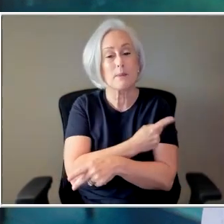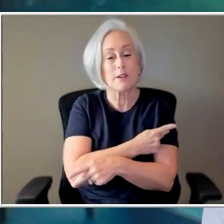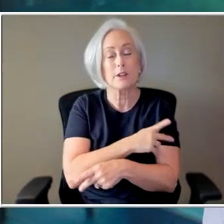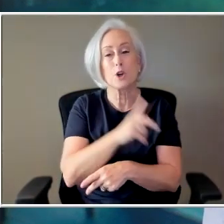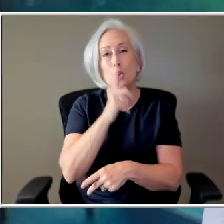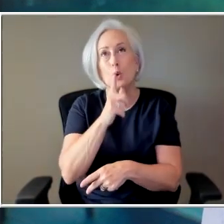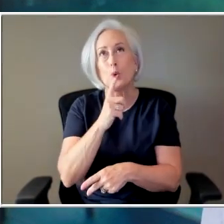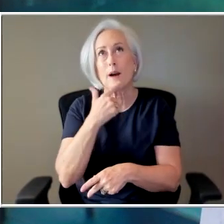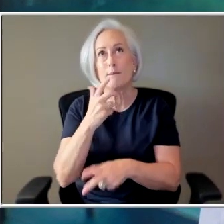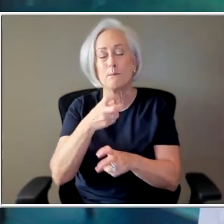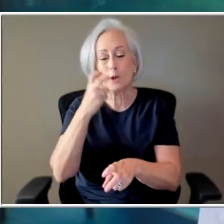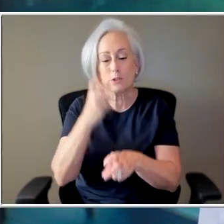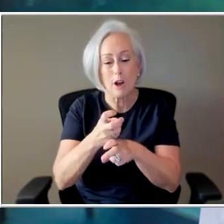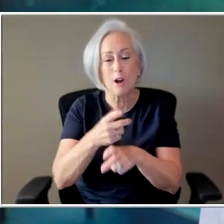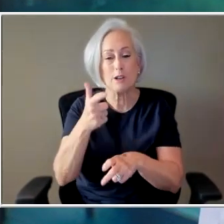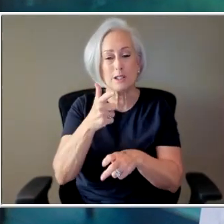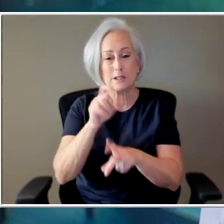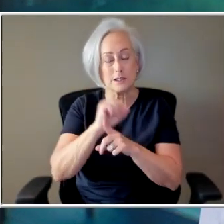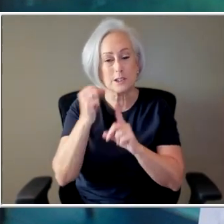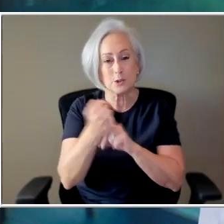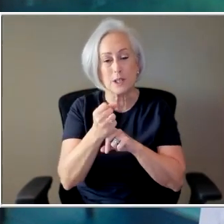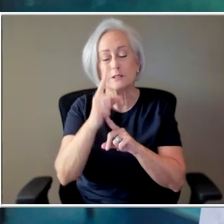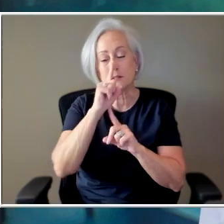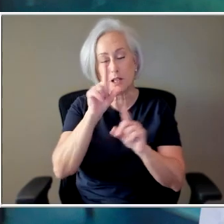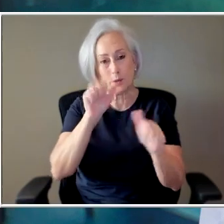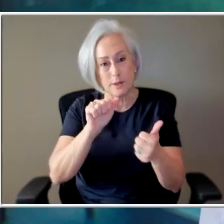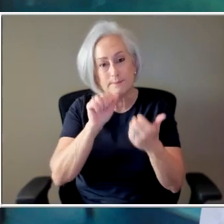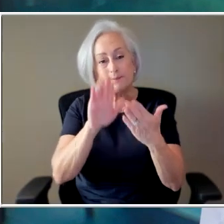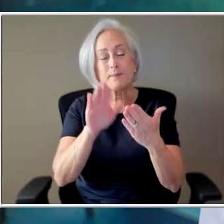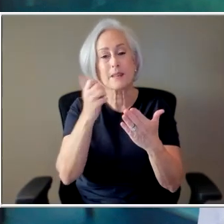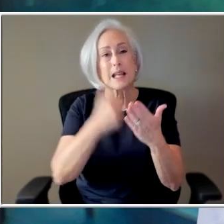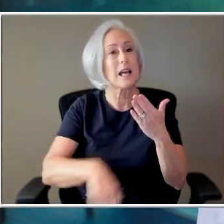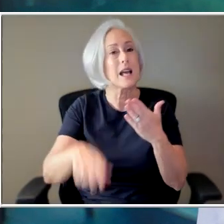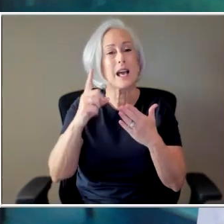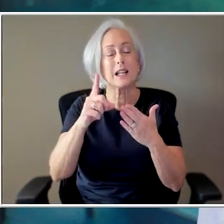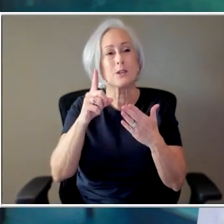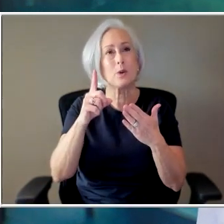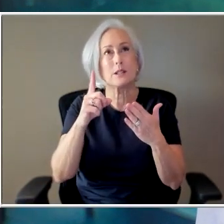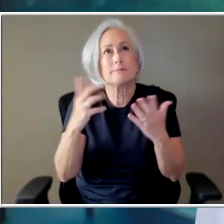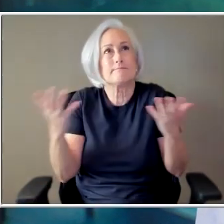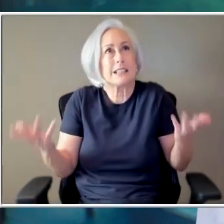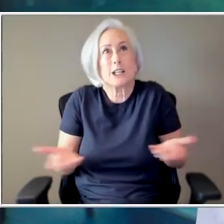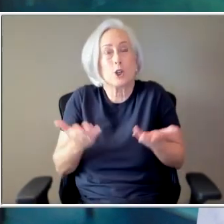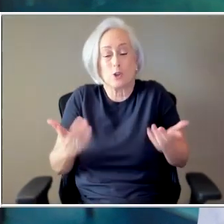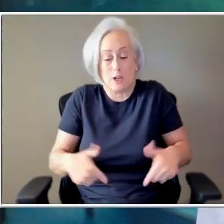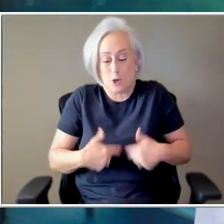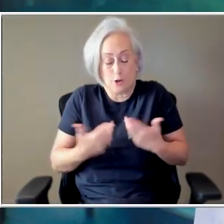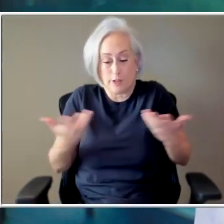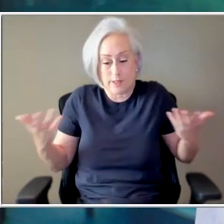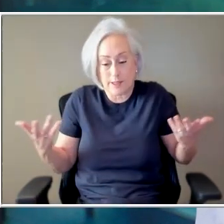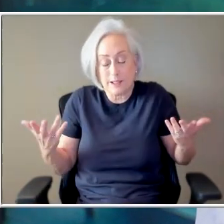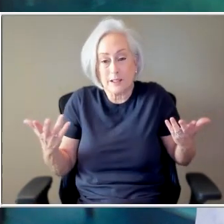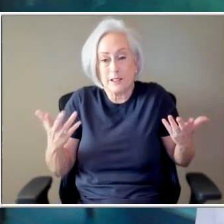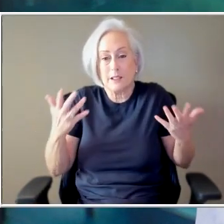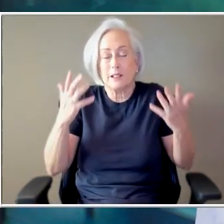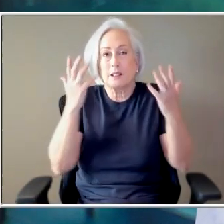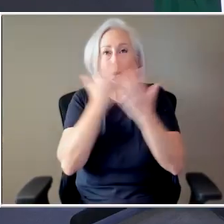difficult circumstances that will confront anybody in this life on earth. And it's an extraordinary